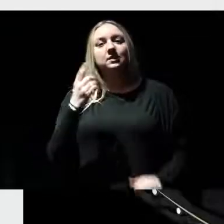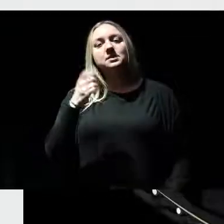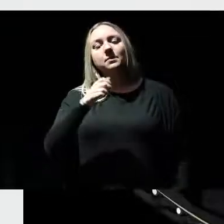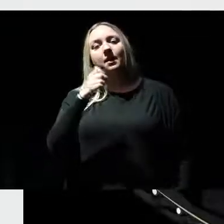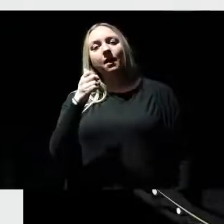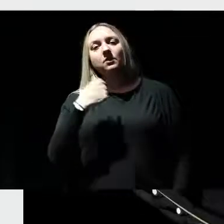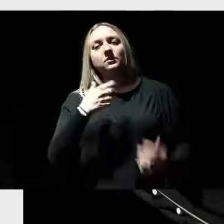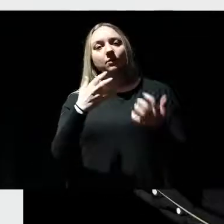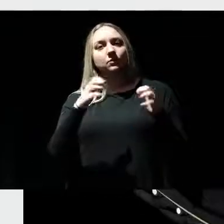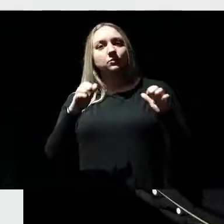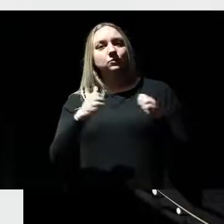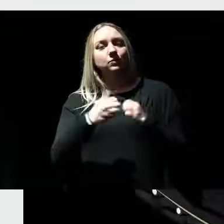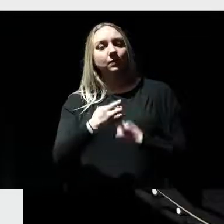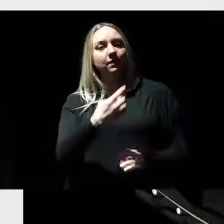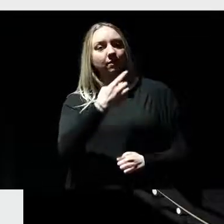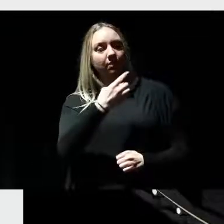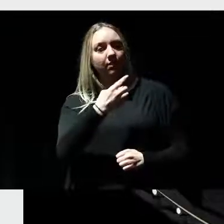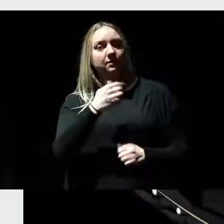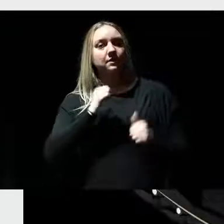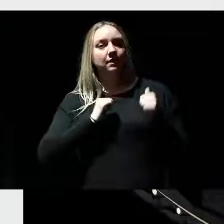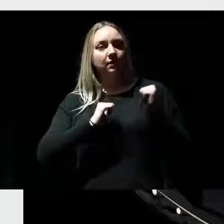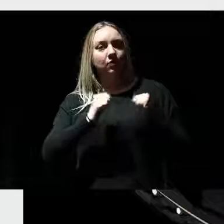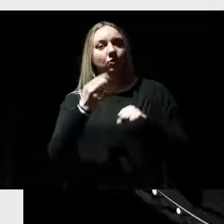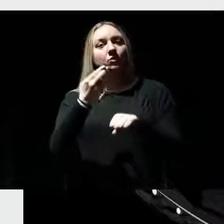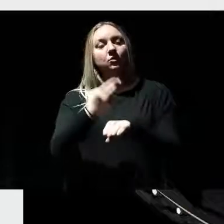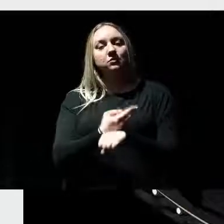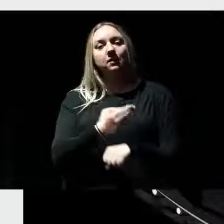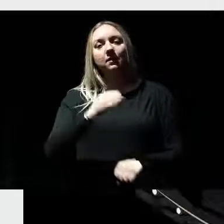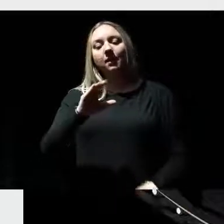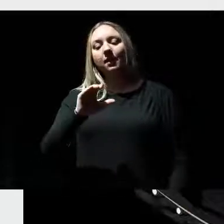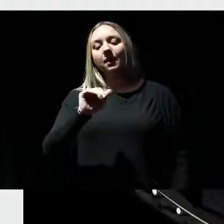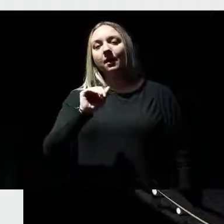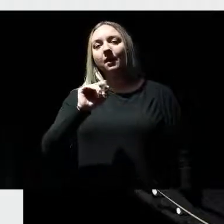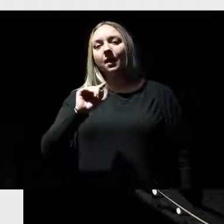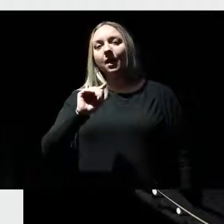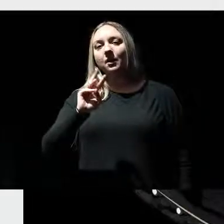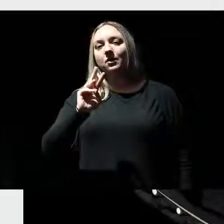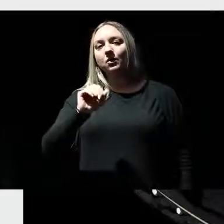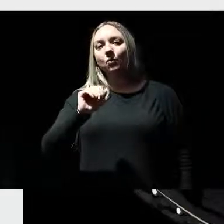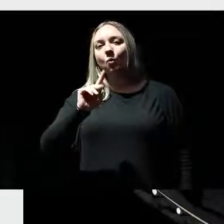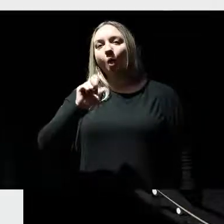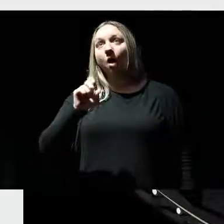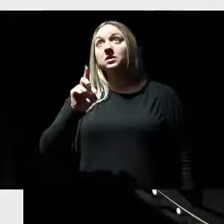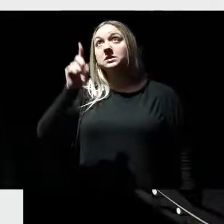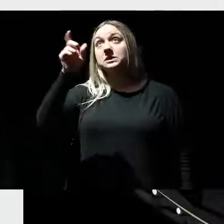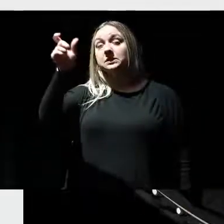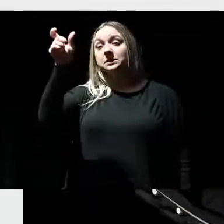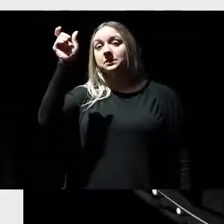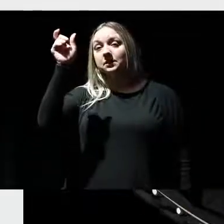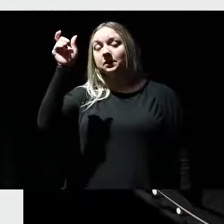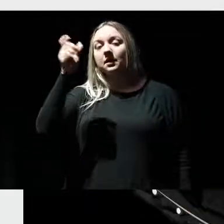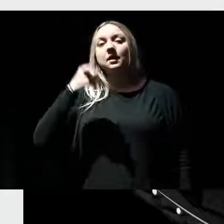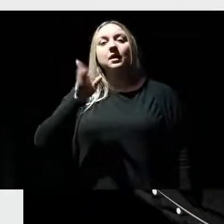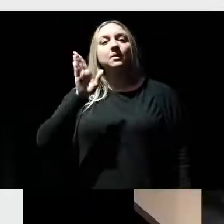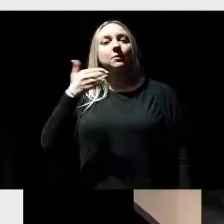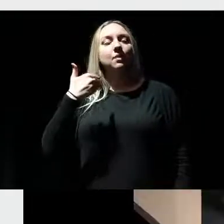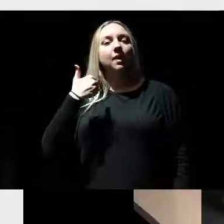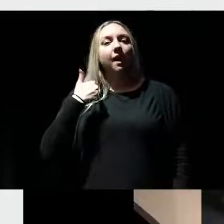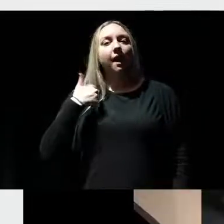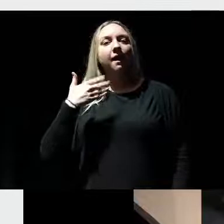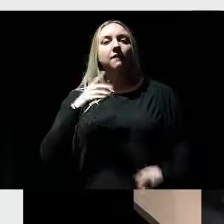doing is taking the catwalks and creating on the hangers a series of